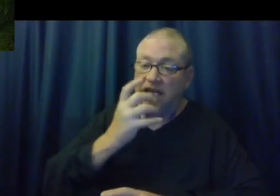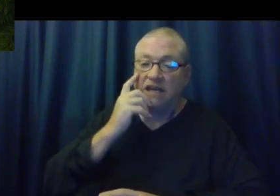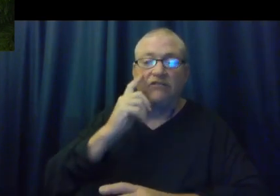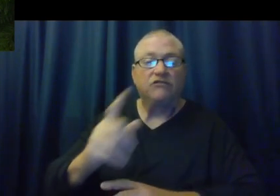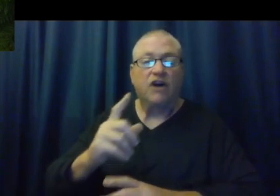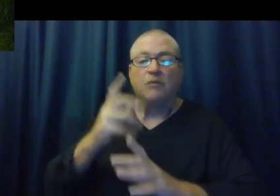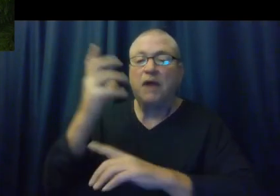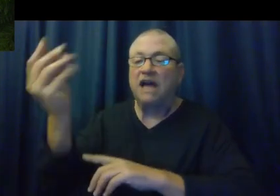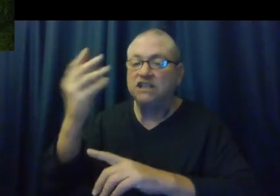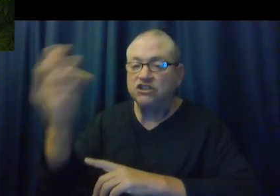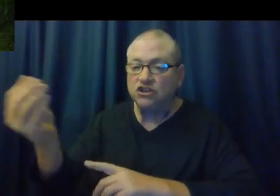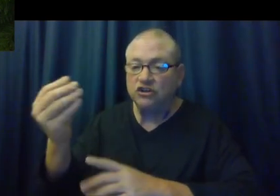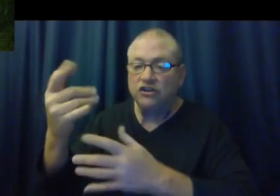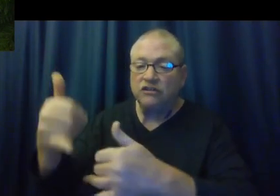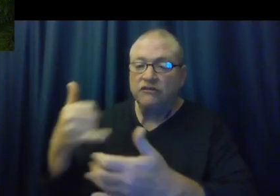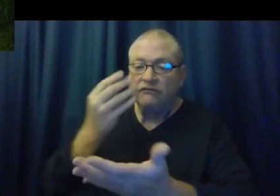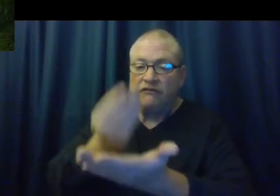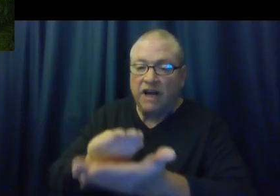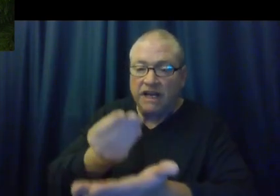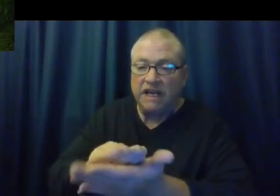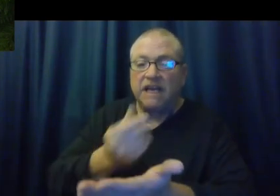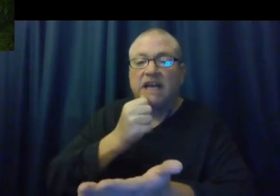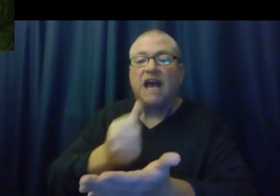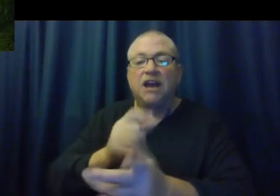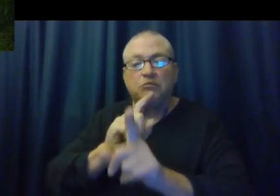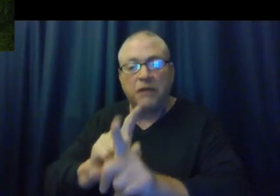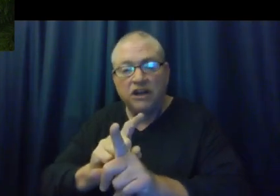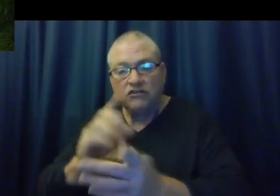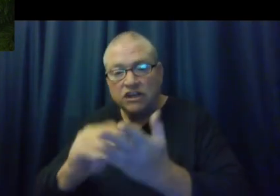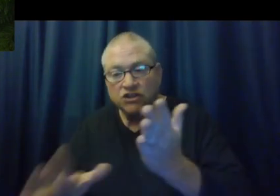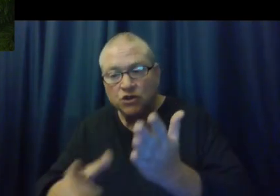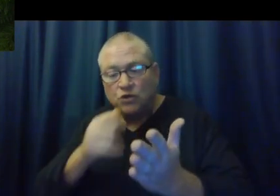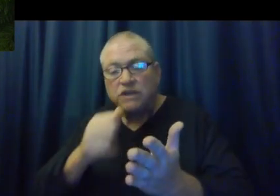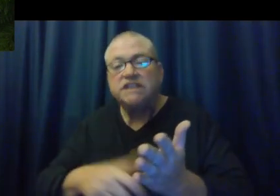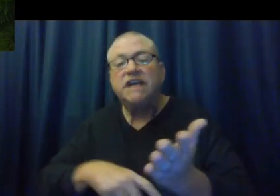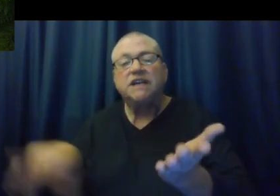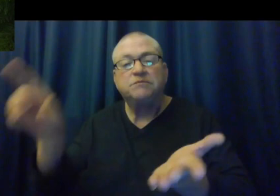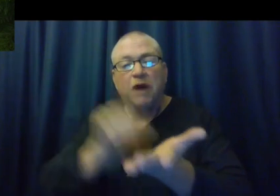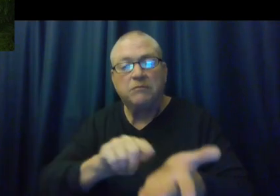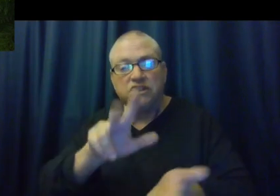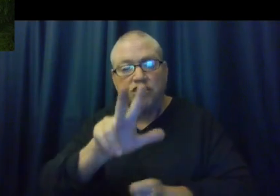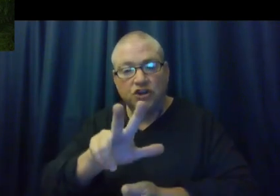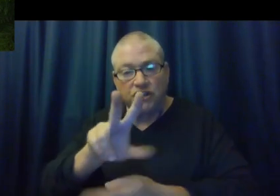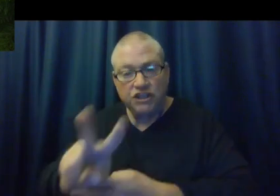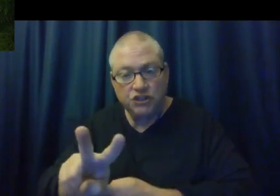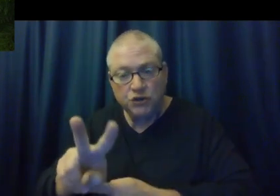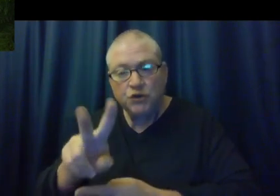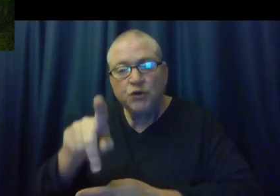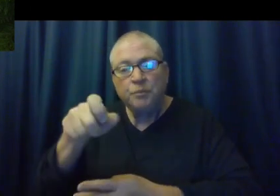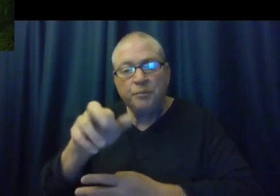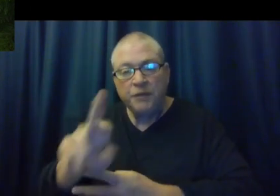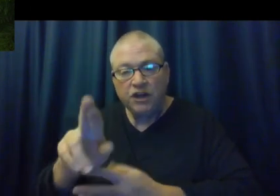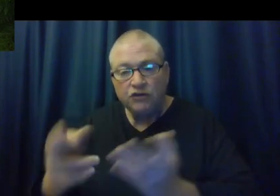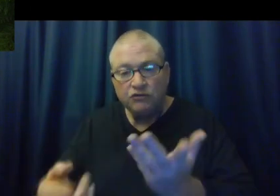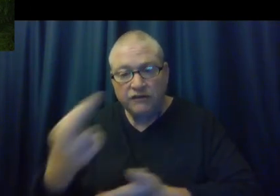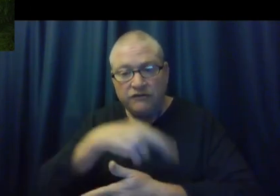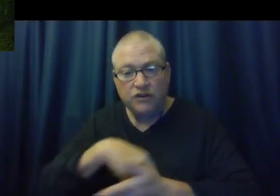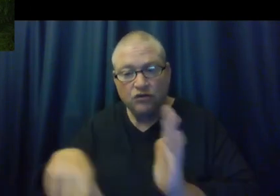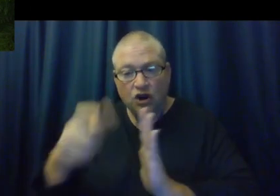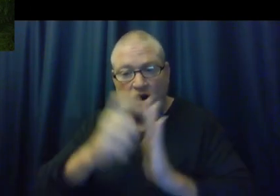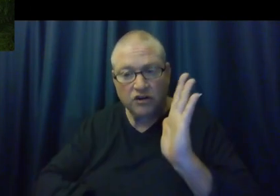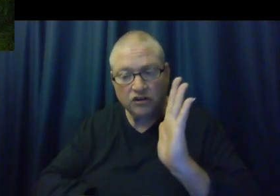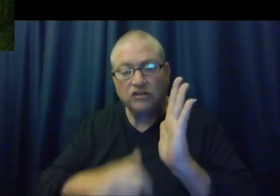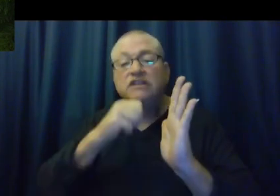of publications, external funding, and mentoring of students. He has published 32 peer-reviewed papers in high-quality